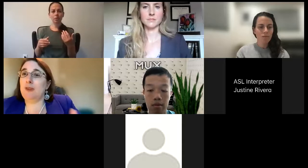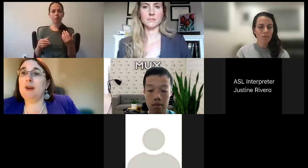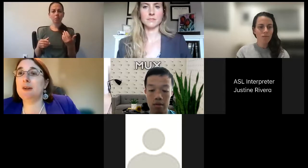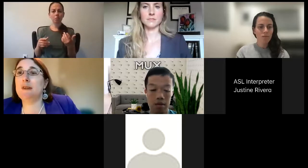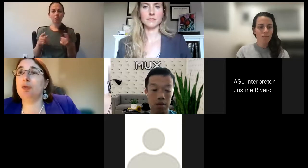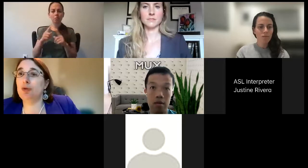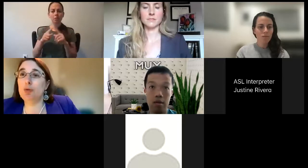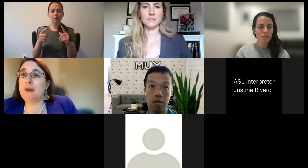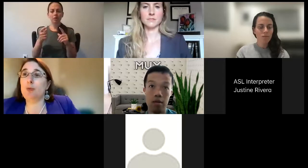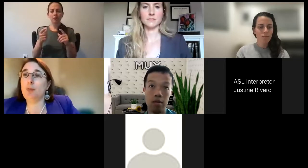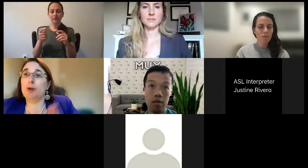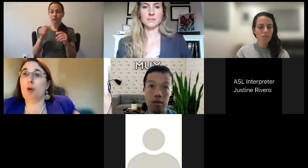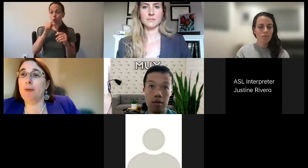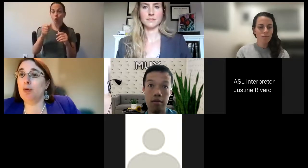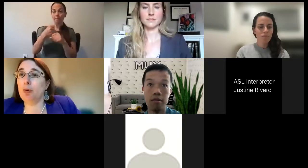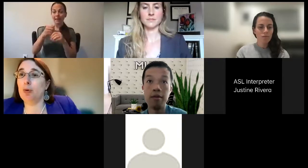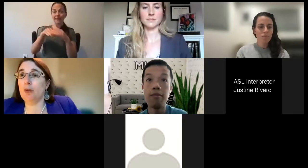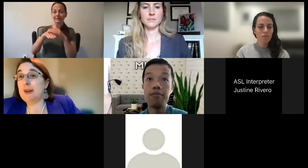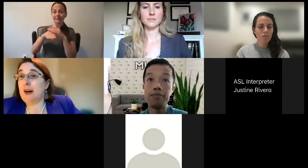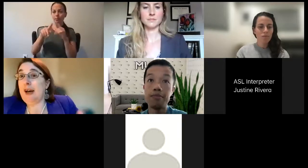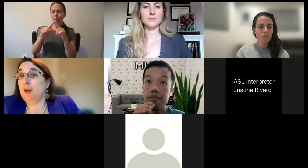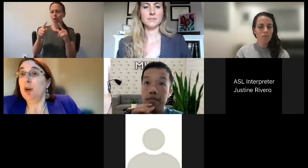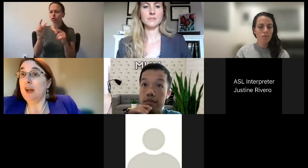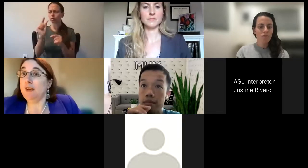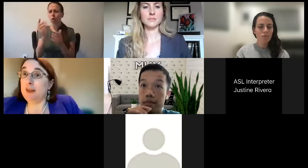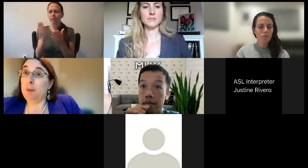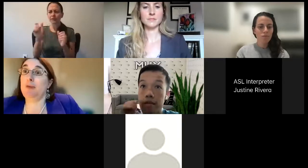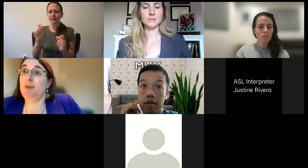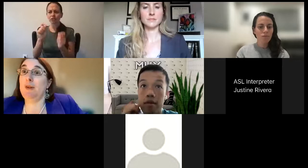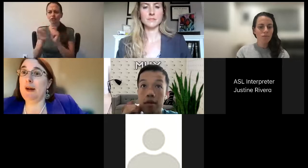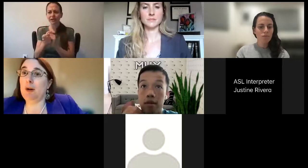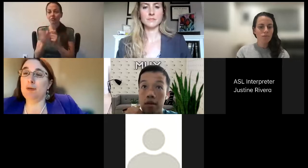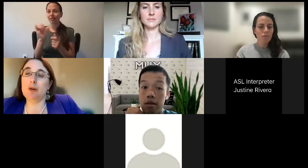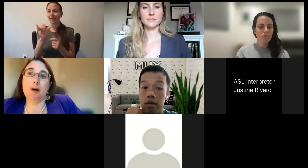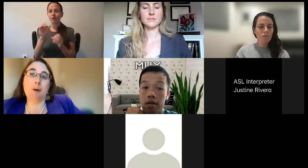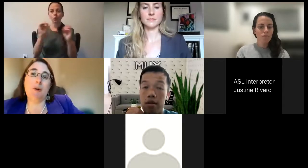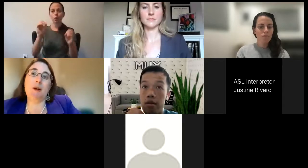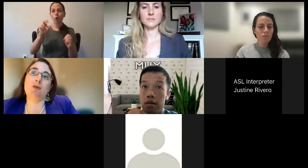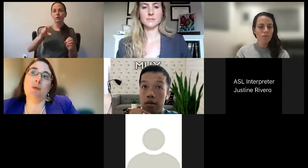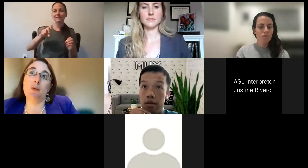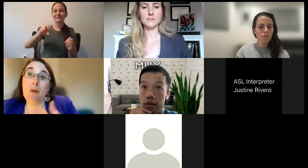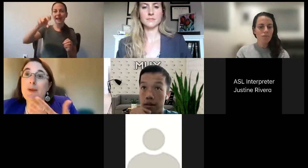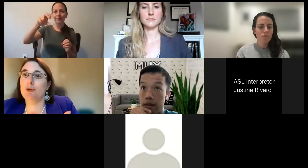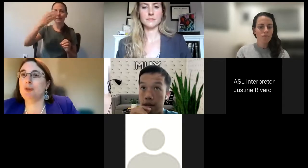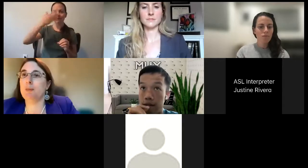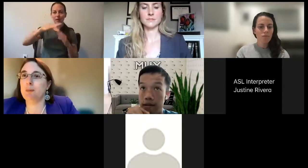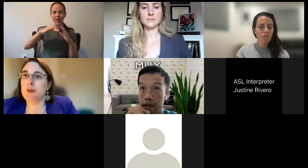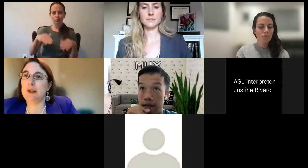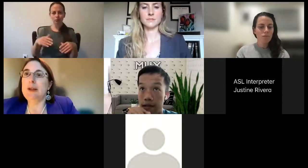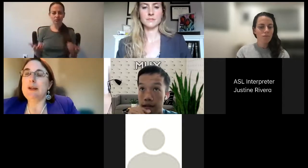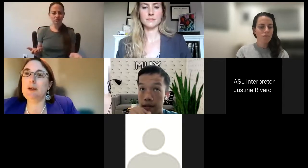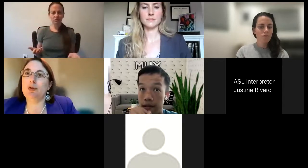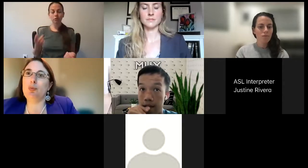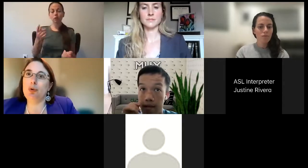minor things that they could do that could really open the door, like not having any steps in front of the house. And so for my first step would